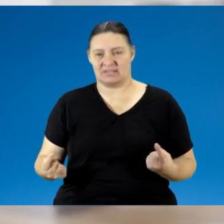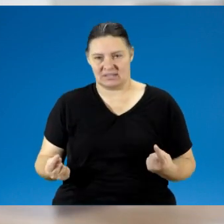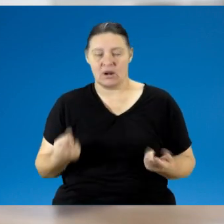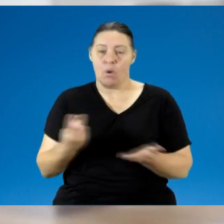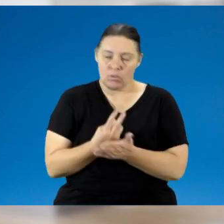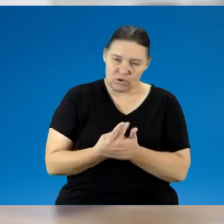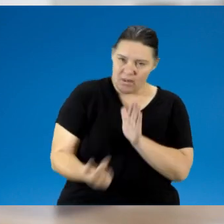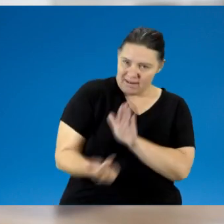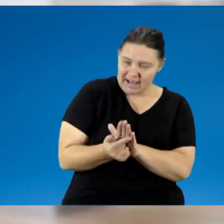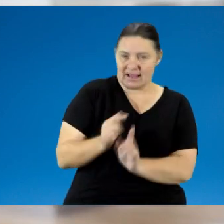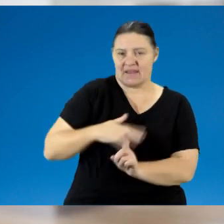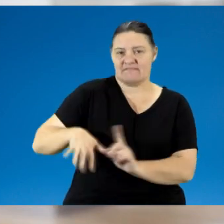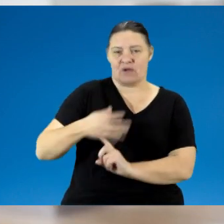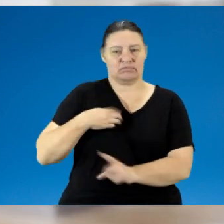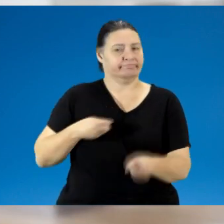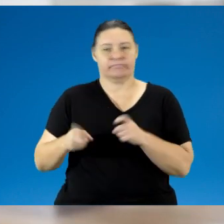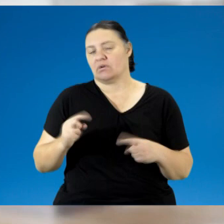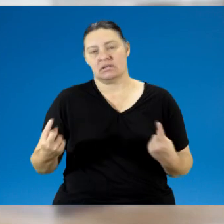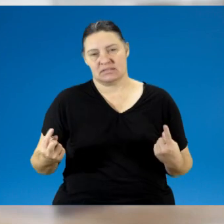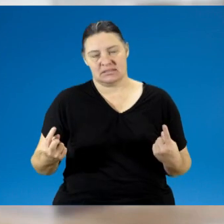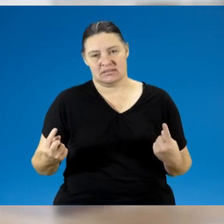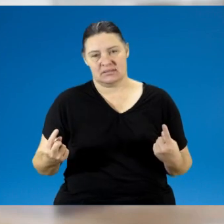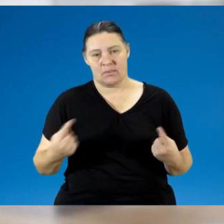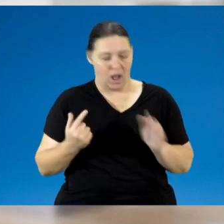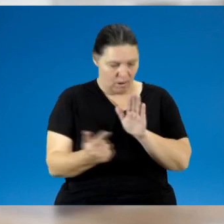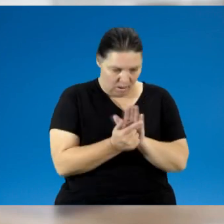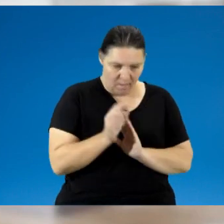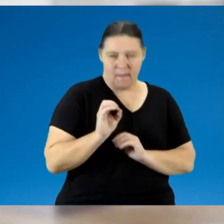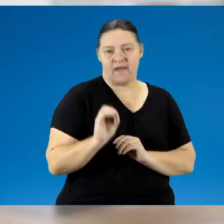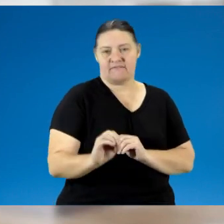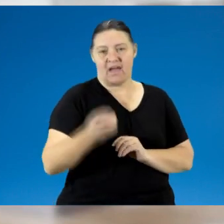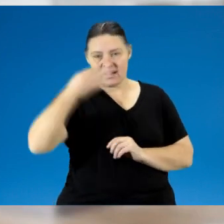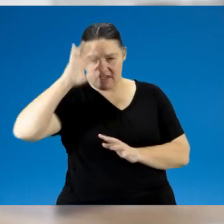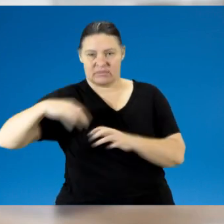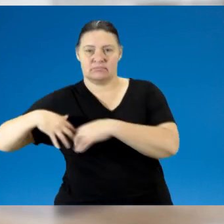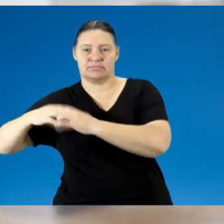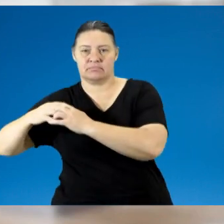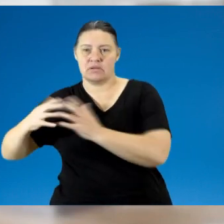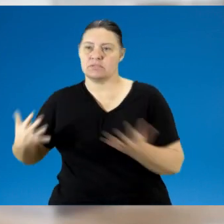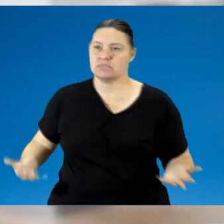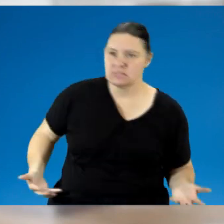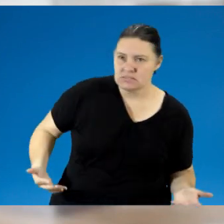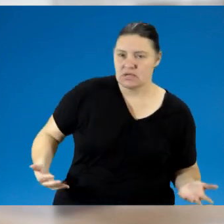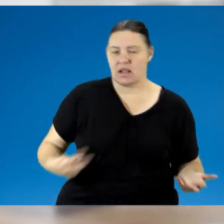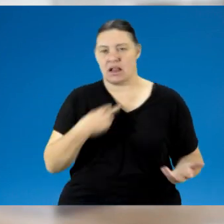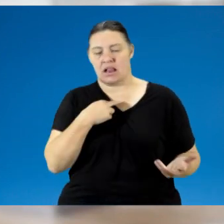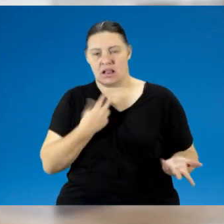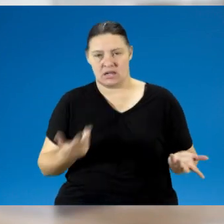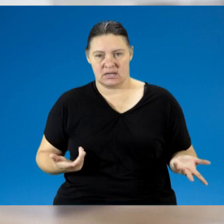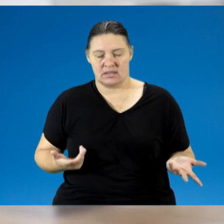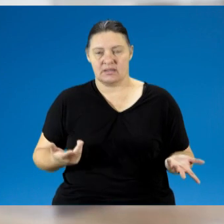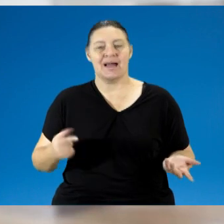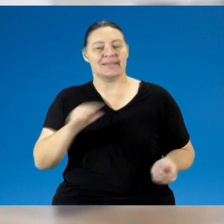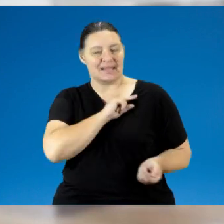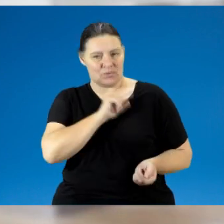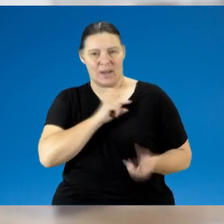control the legal environment, whereby there are laws which the government has put in place. So you